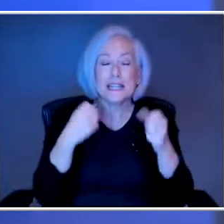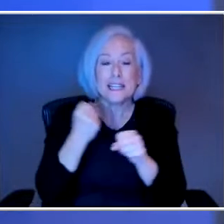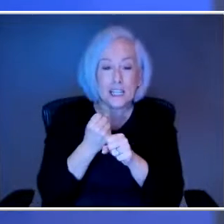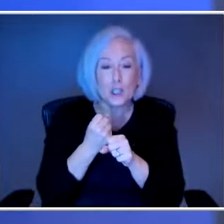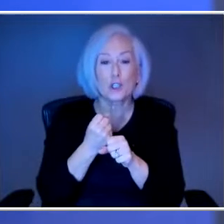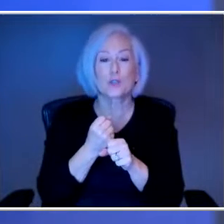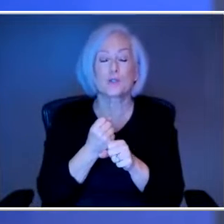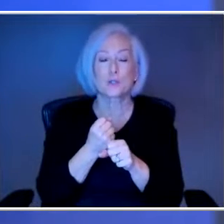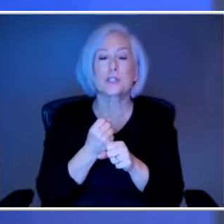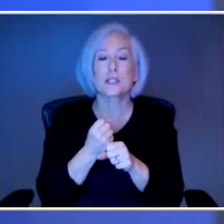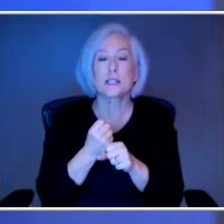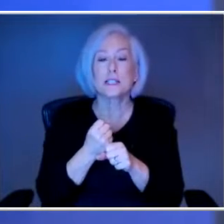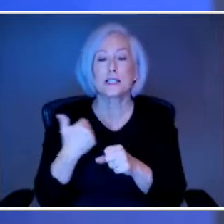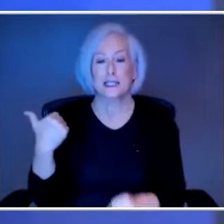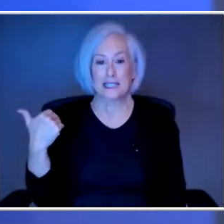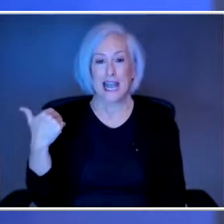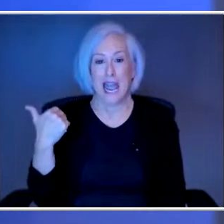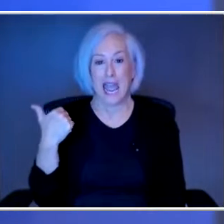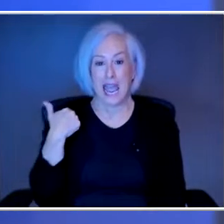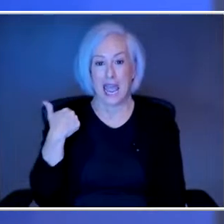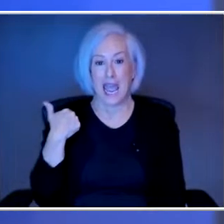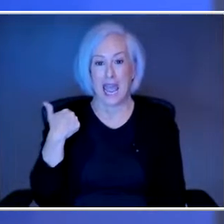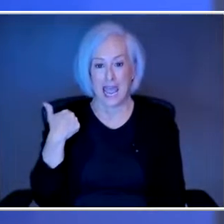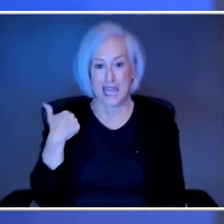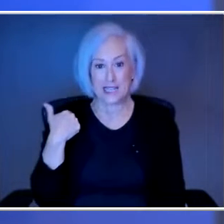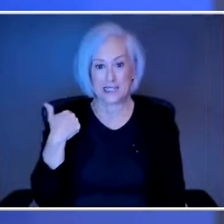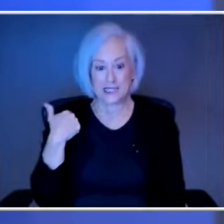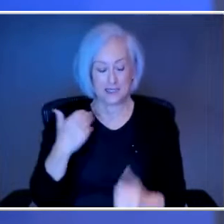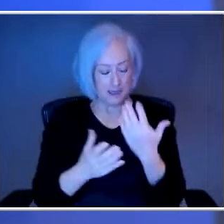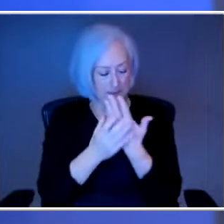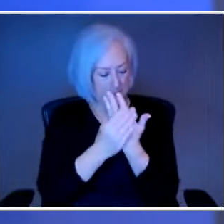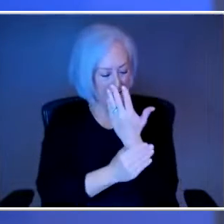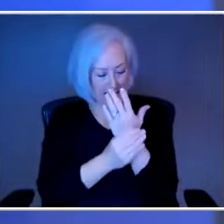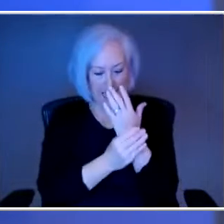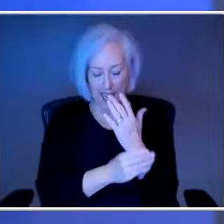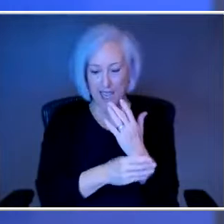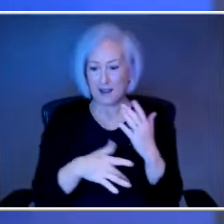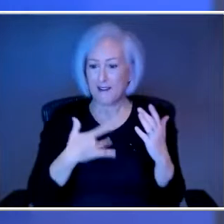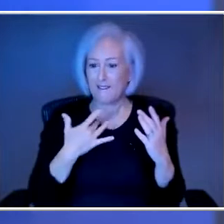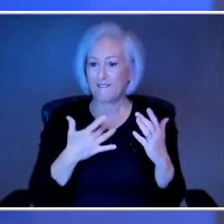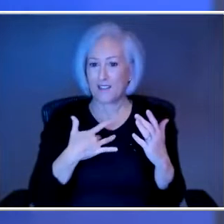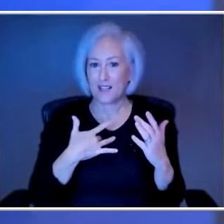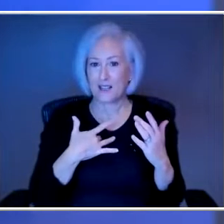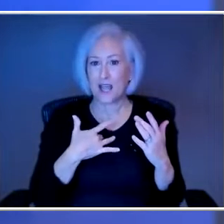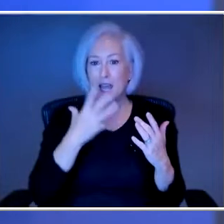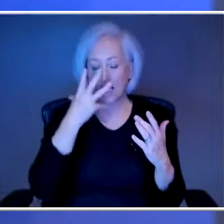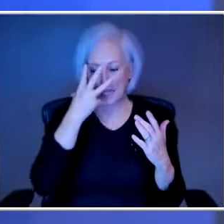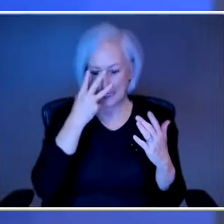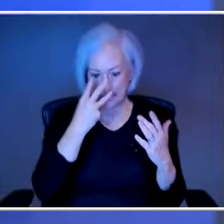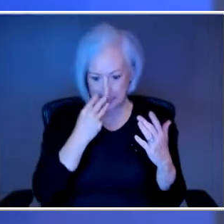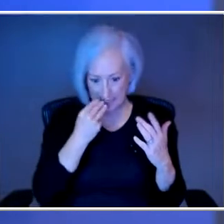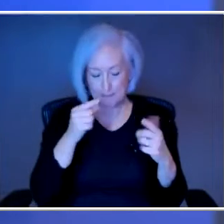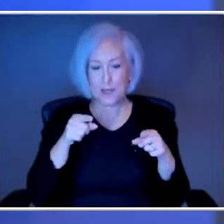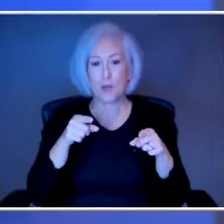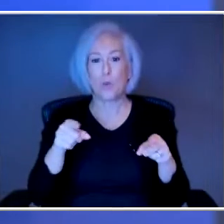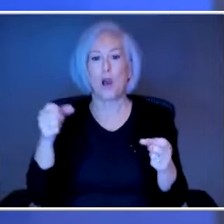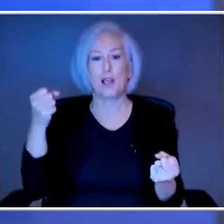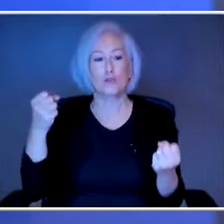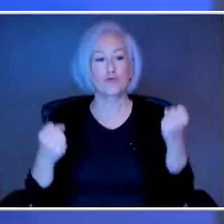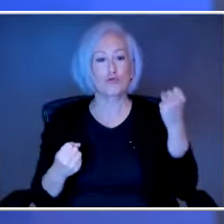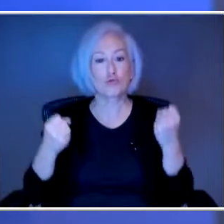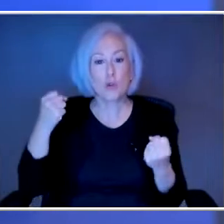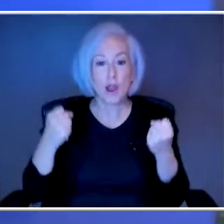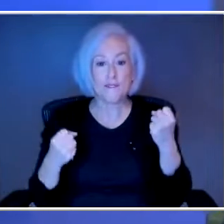had found my hands going to sleep when I was driving my car, especially for long